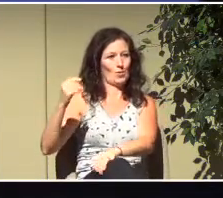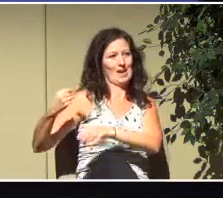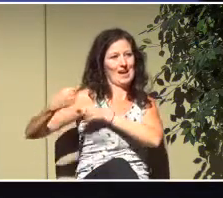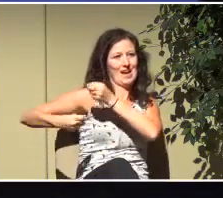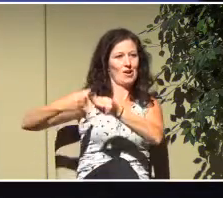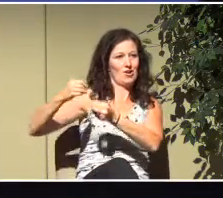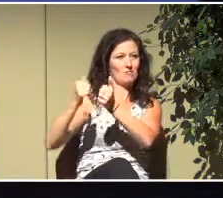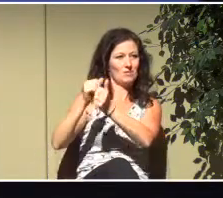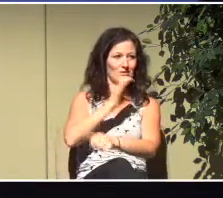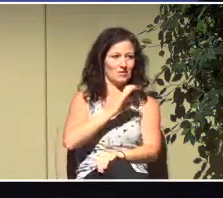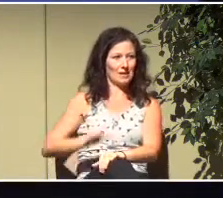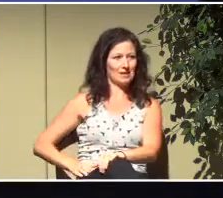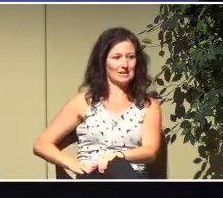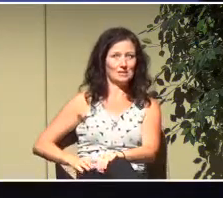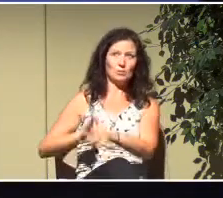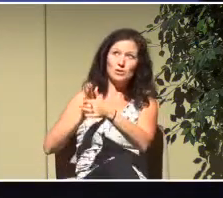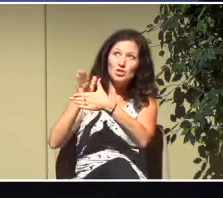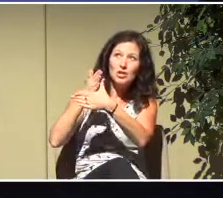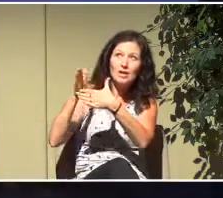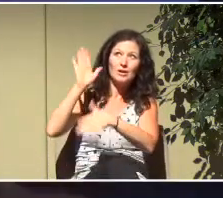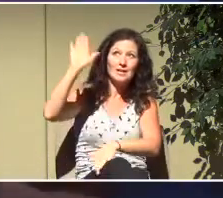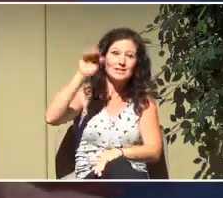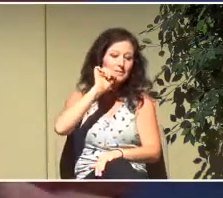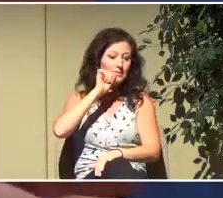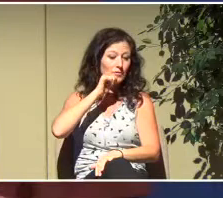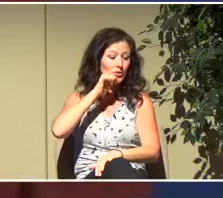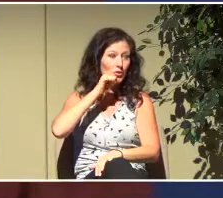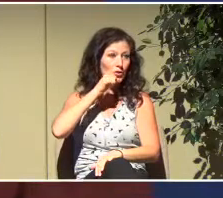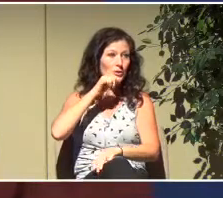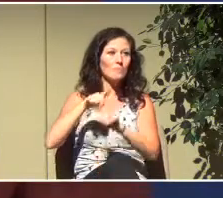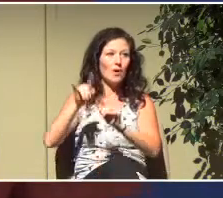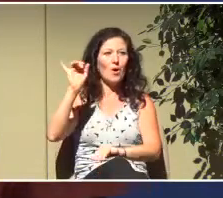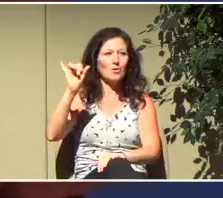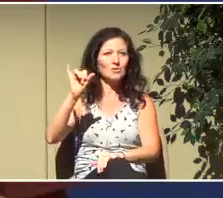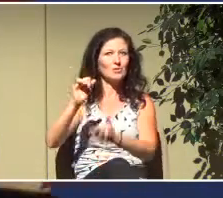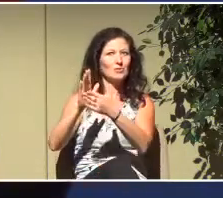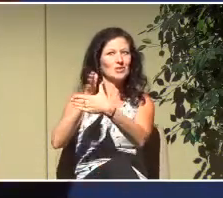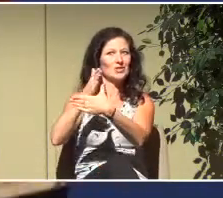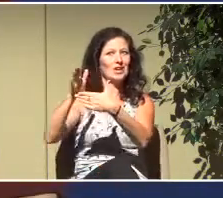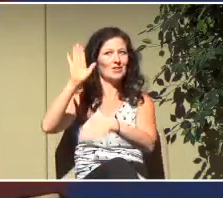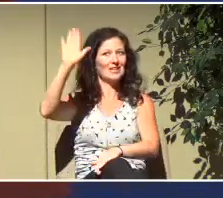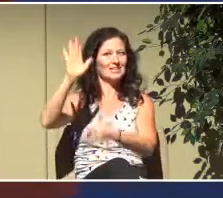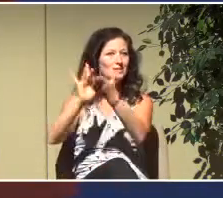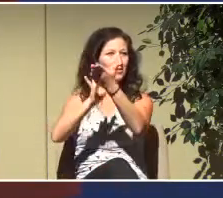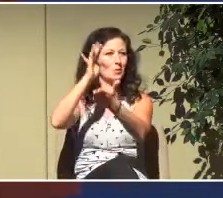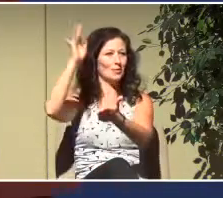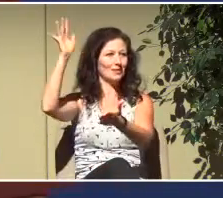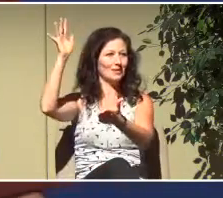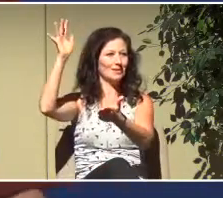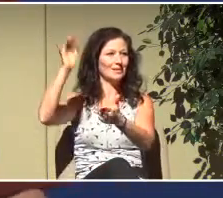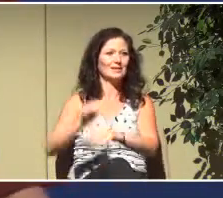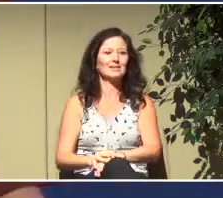his sufferings, in order that we may also share in his glory. This is the word of God.